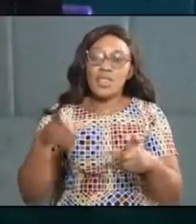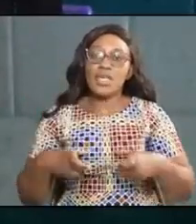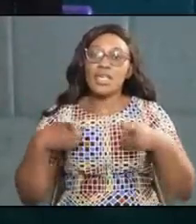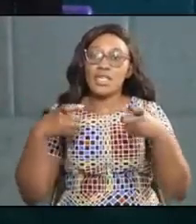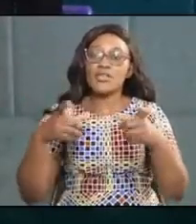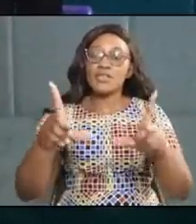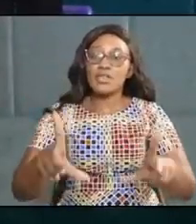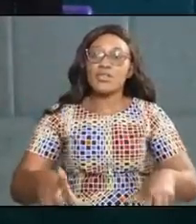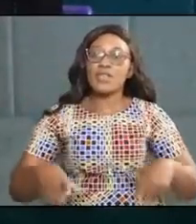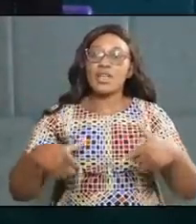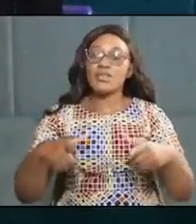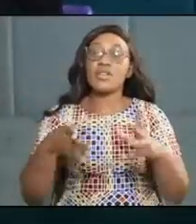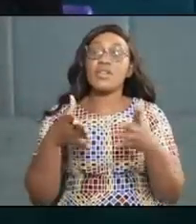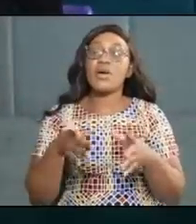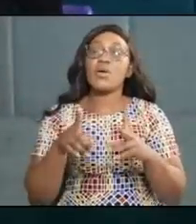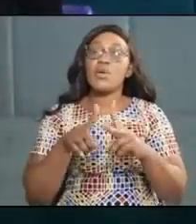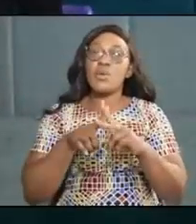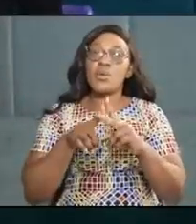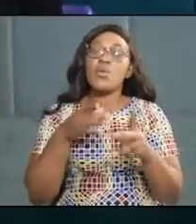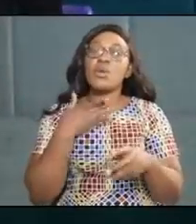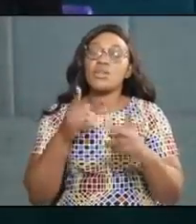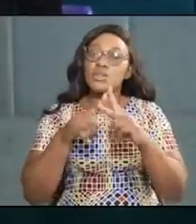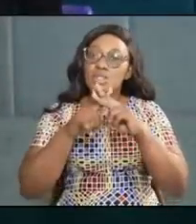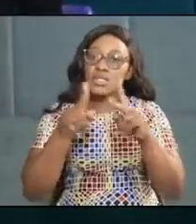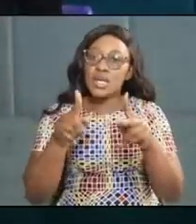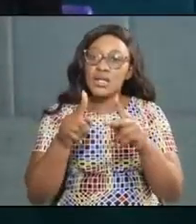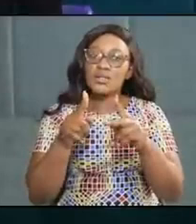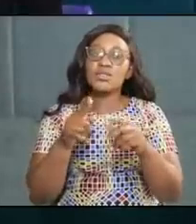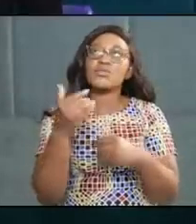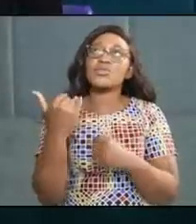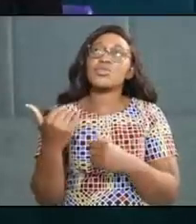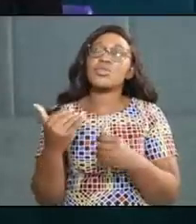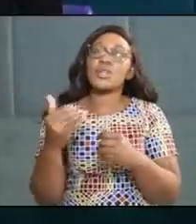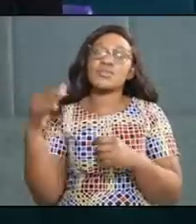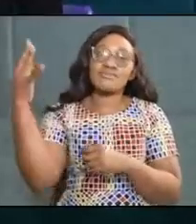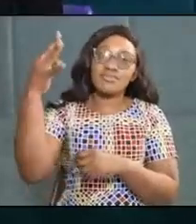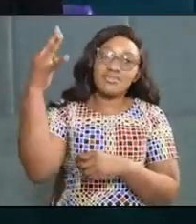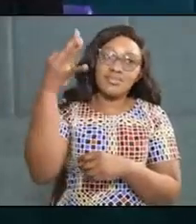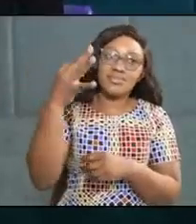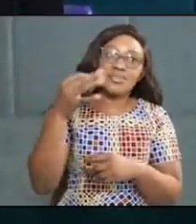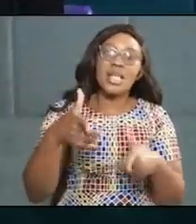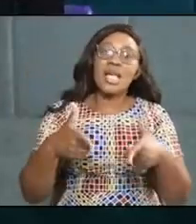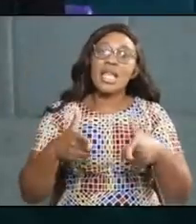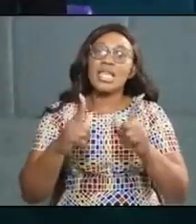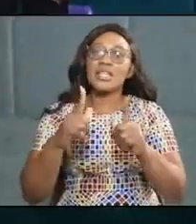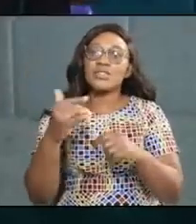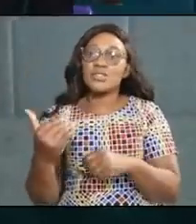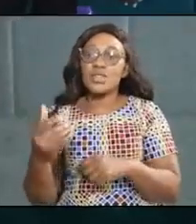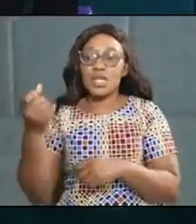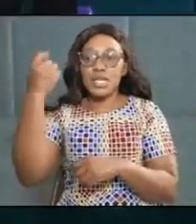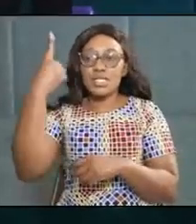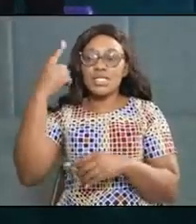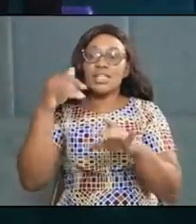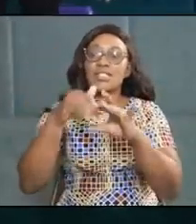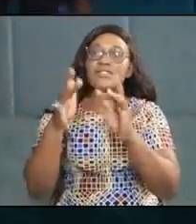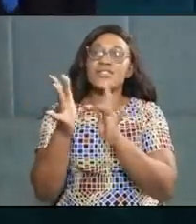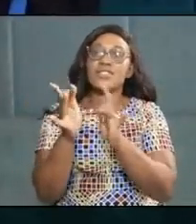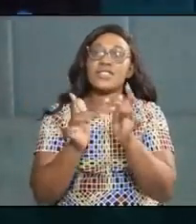want to start the children's sermon, help your children to understand what we are saying. In Jesus' name I pray.